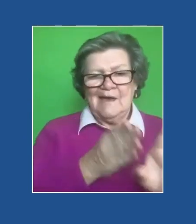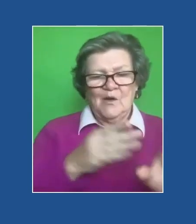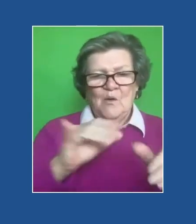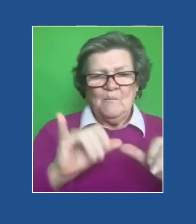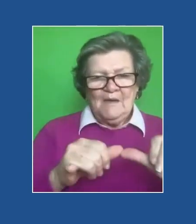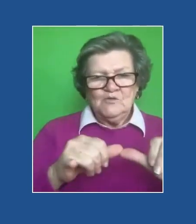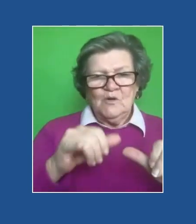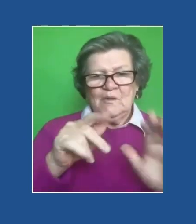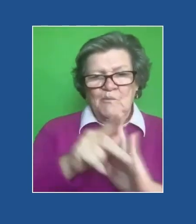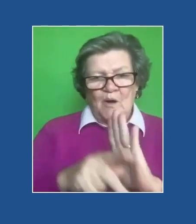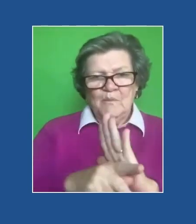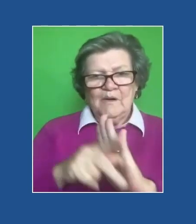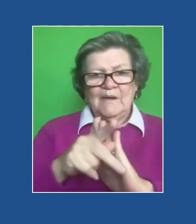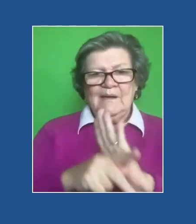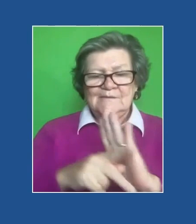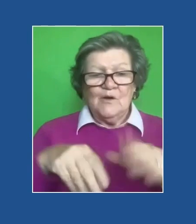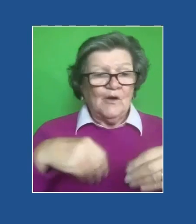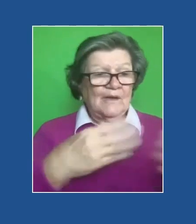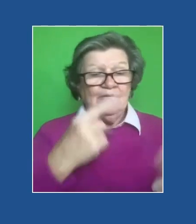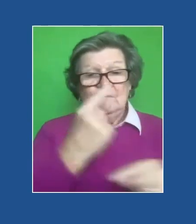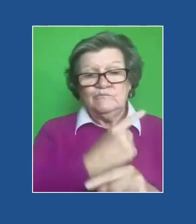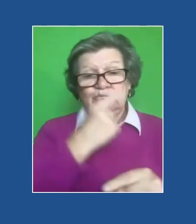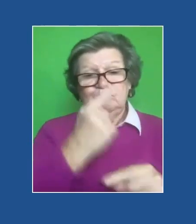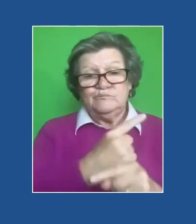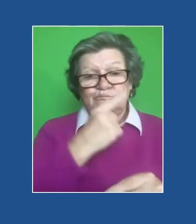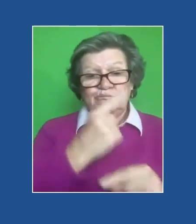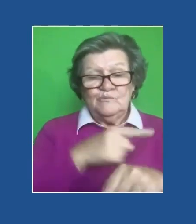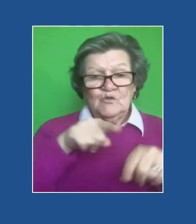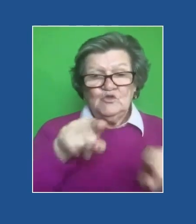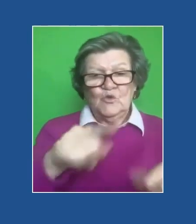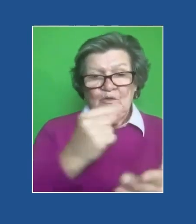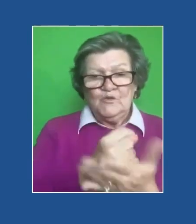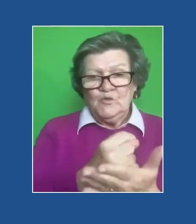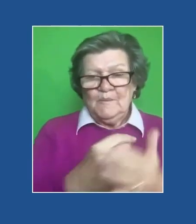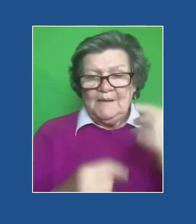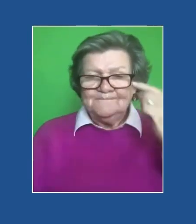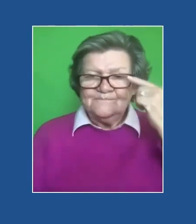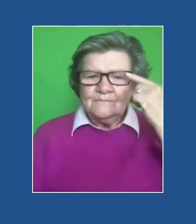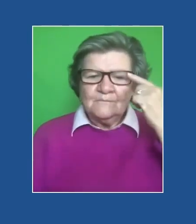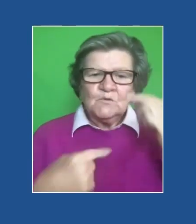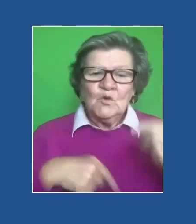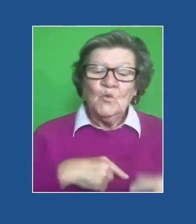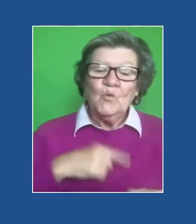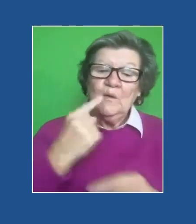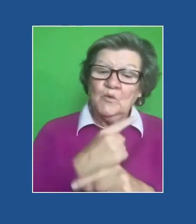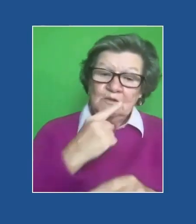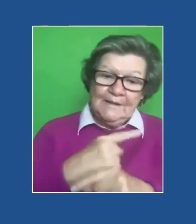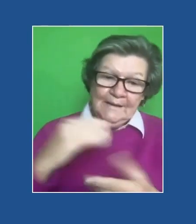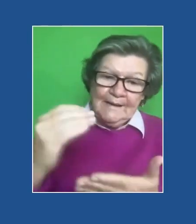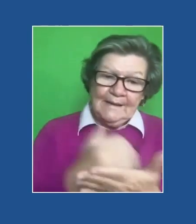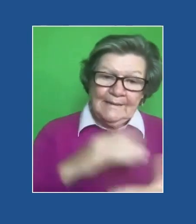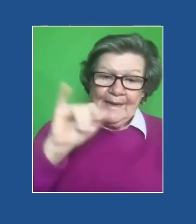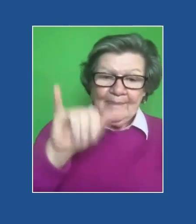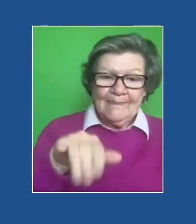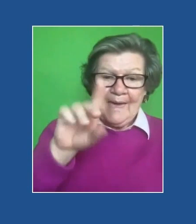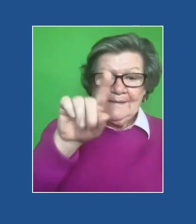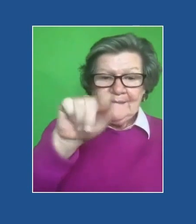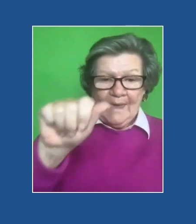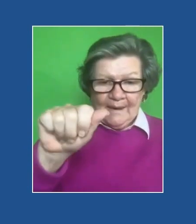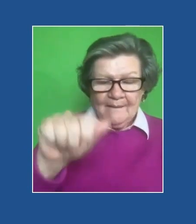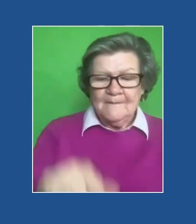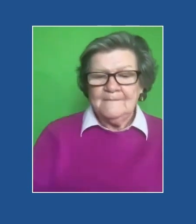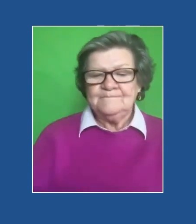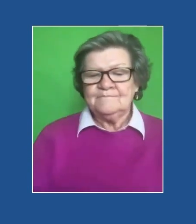routinely administered at regular intervals throughout treatment. So we routinely collect these data, and then there's